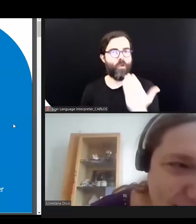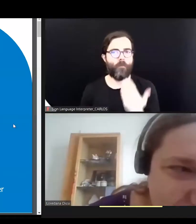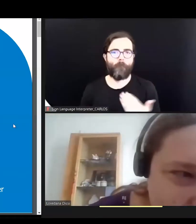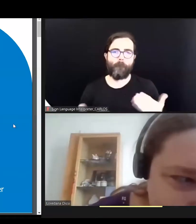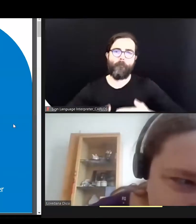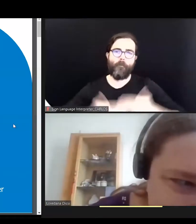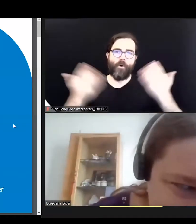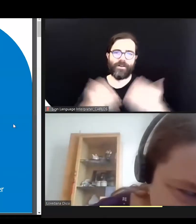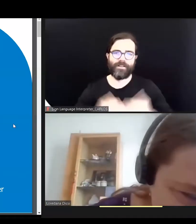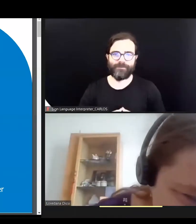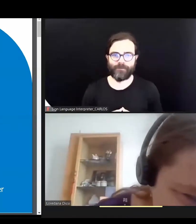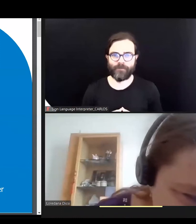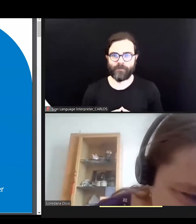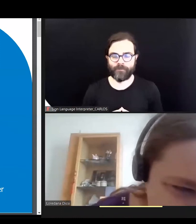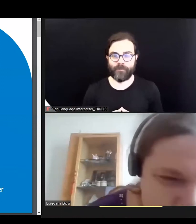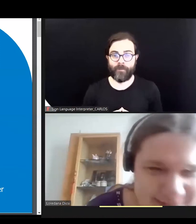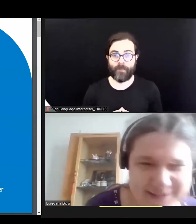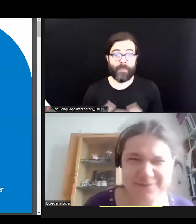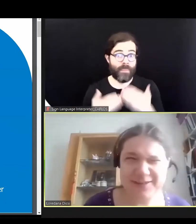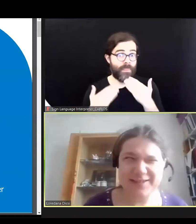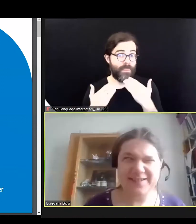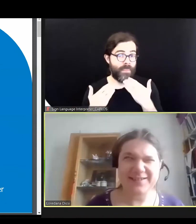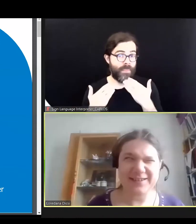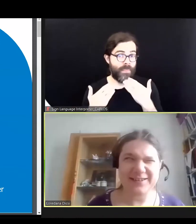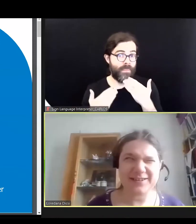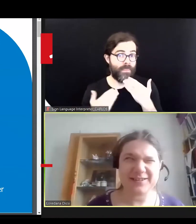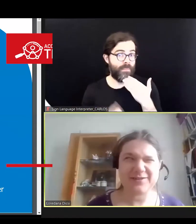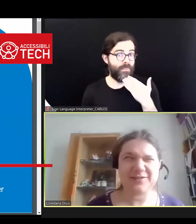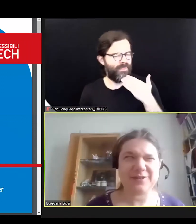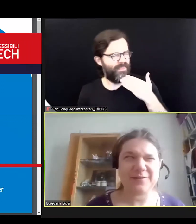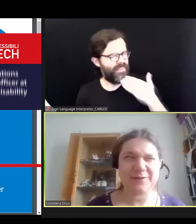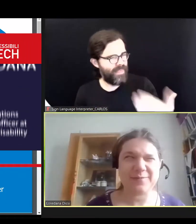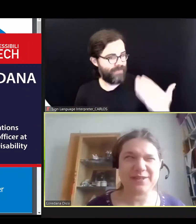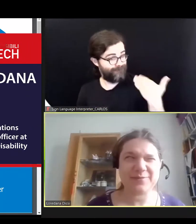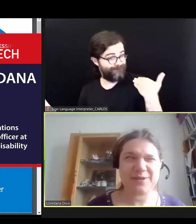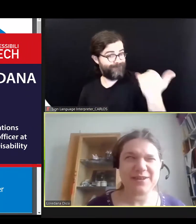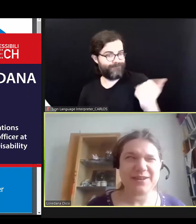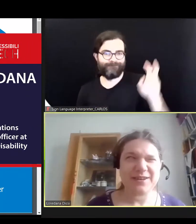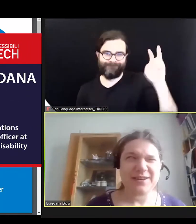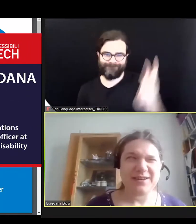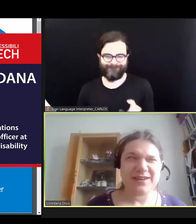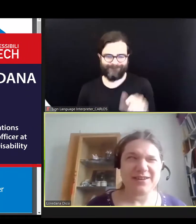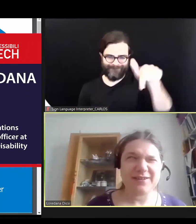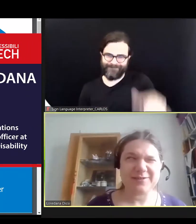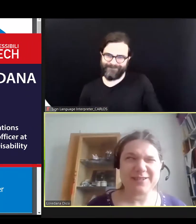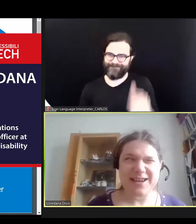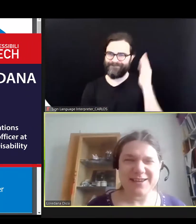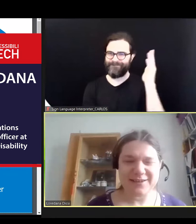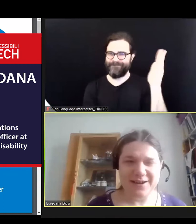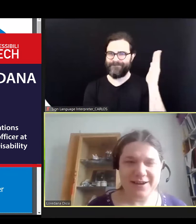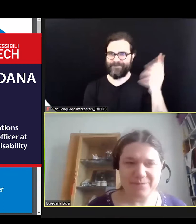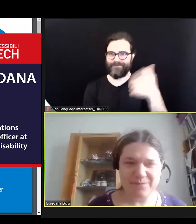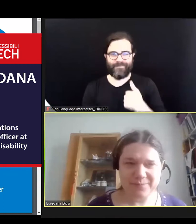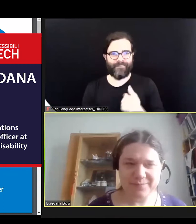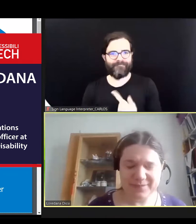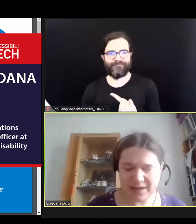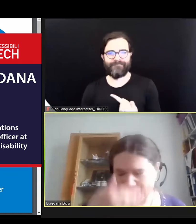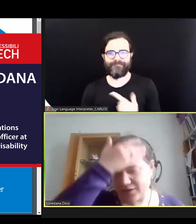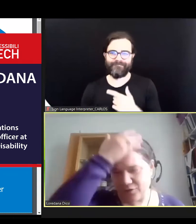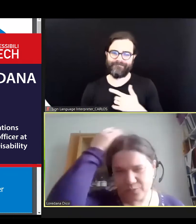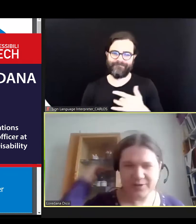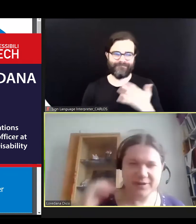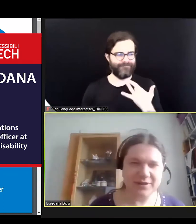Thank you very much for the invitation, and it is an honor for me to be here today.